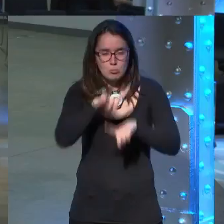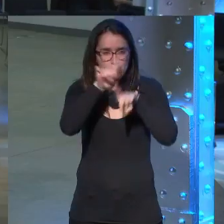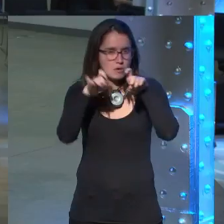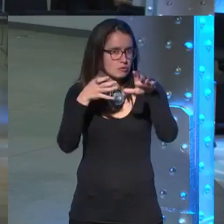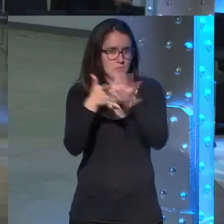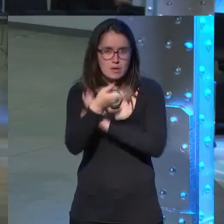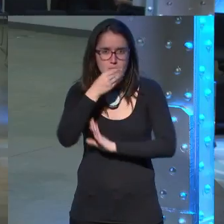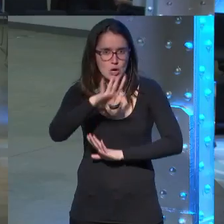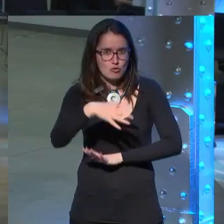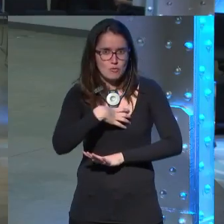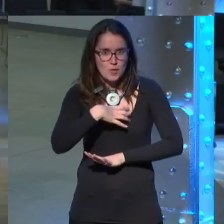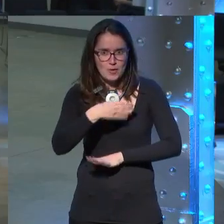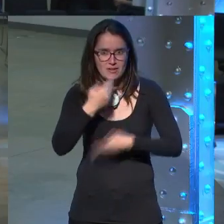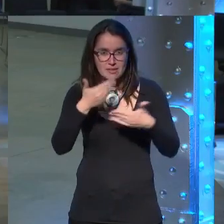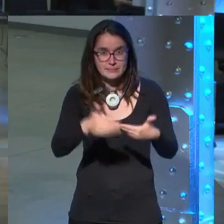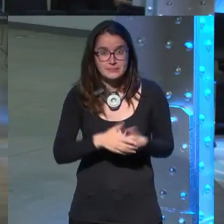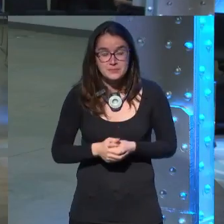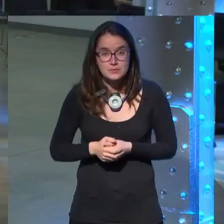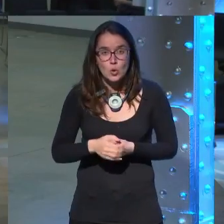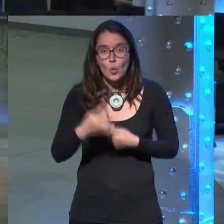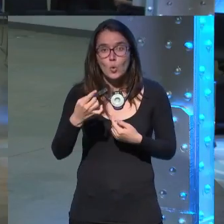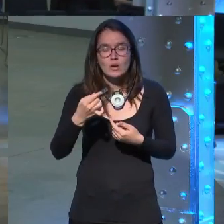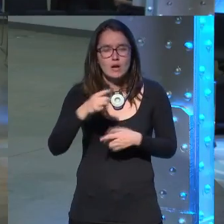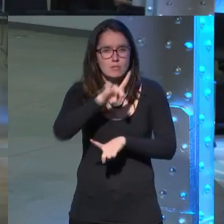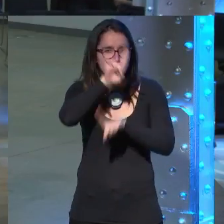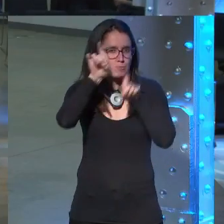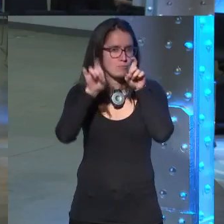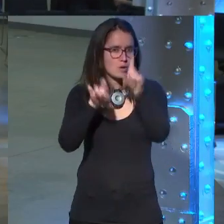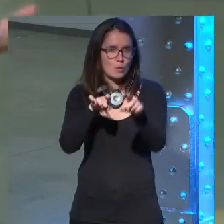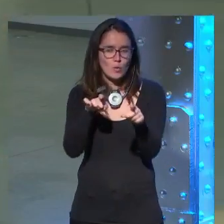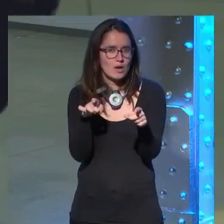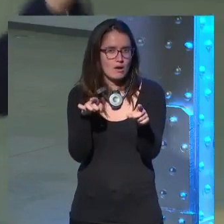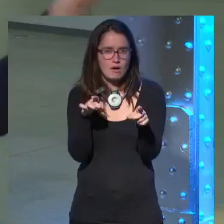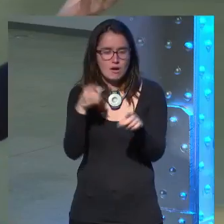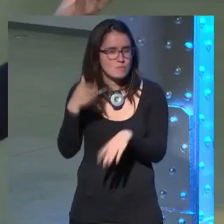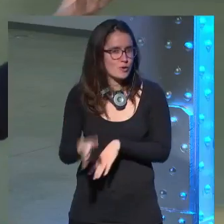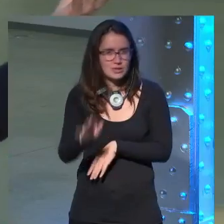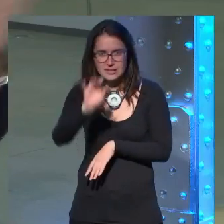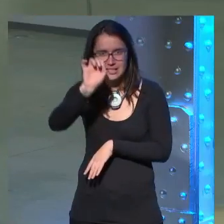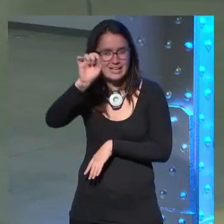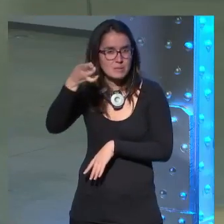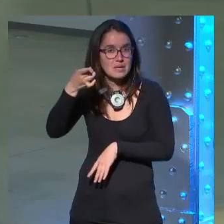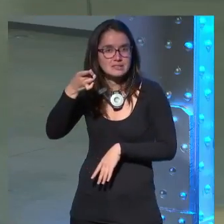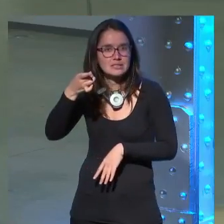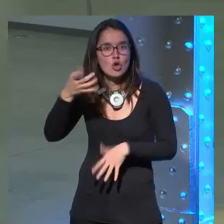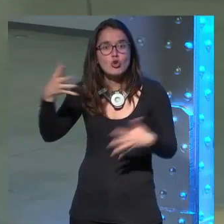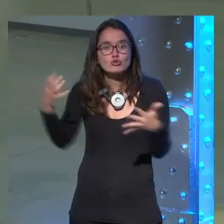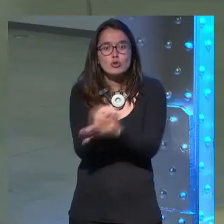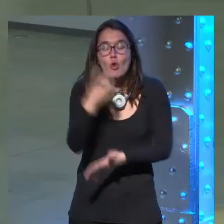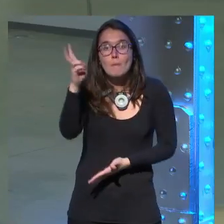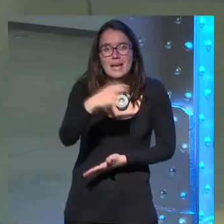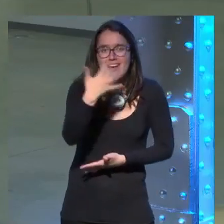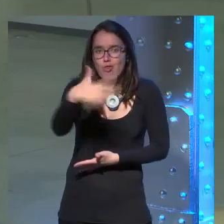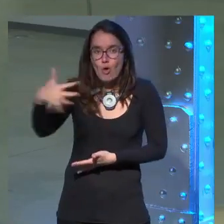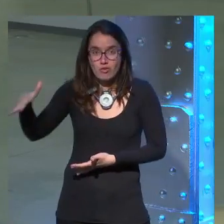You see, one of the big questions is where all this stuff came from. And if you're